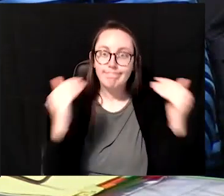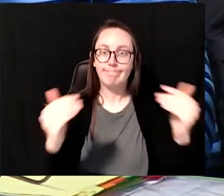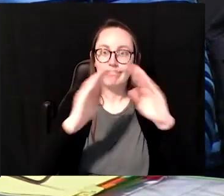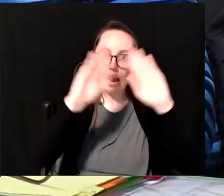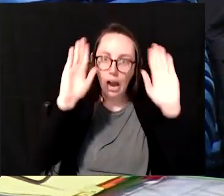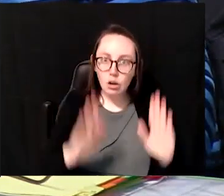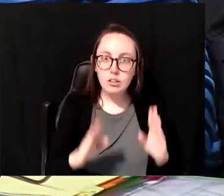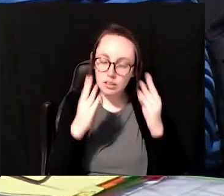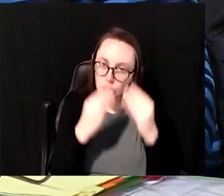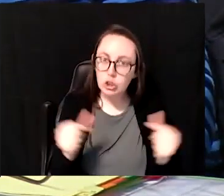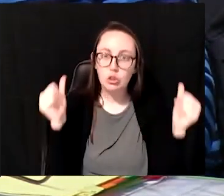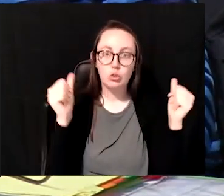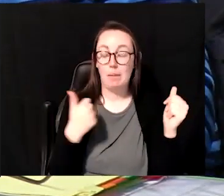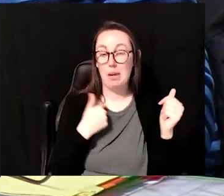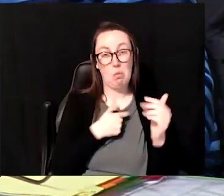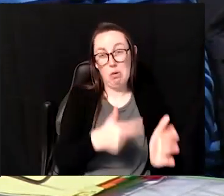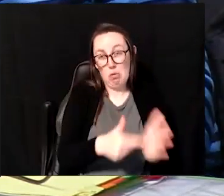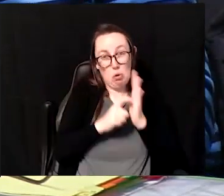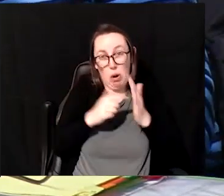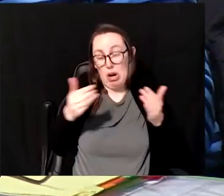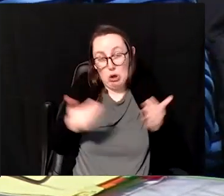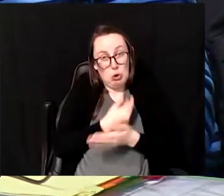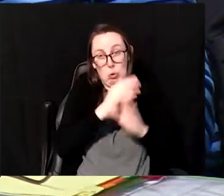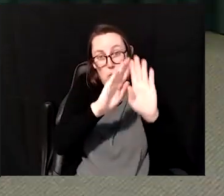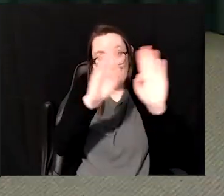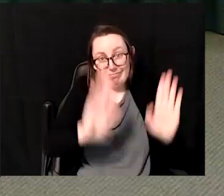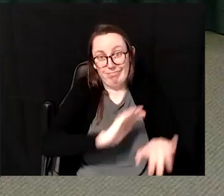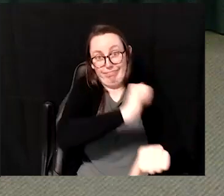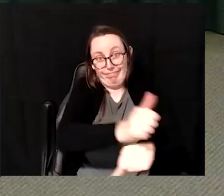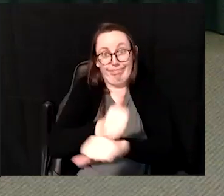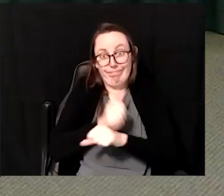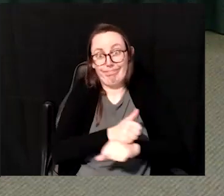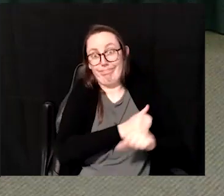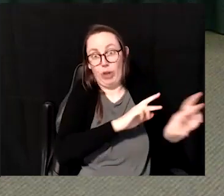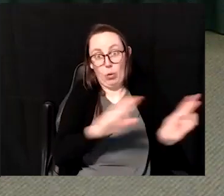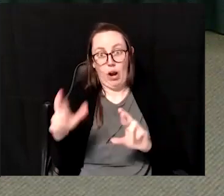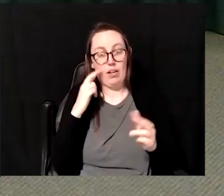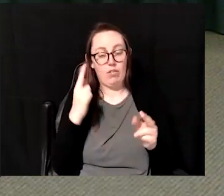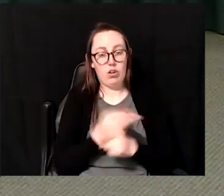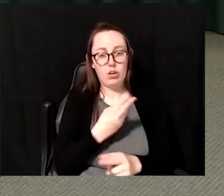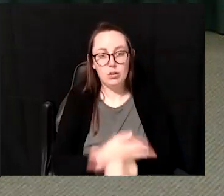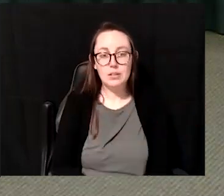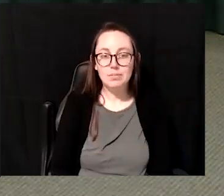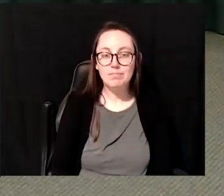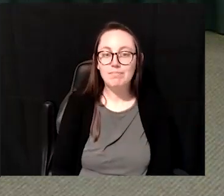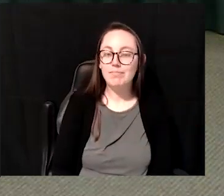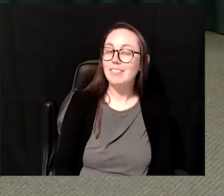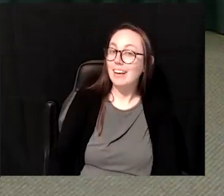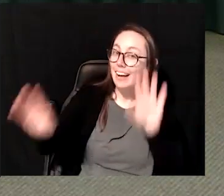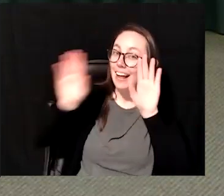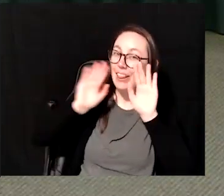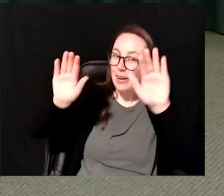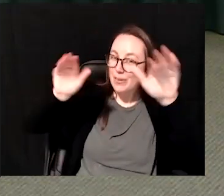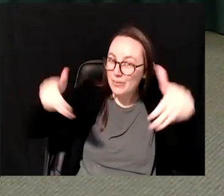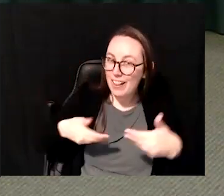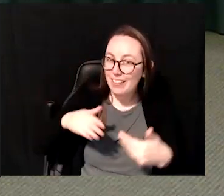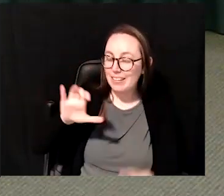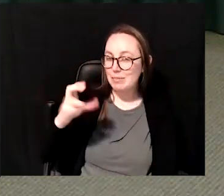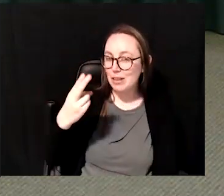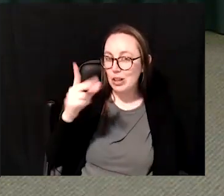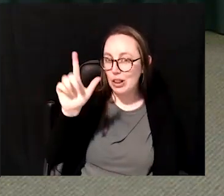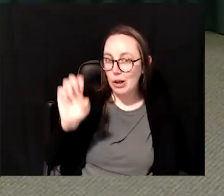units absolutely thank you Chloe welcome hi nice to see you all can you hear me okay yes absolutely